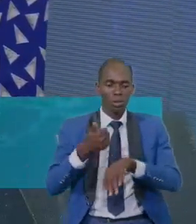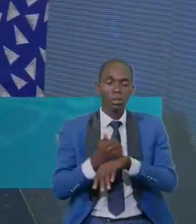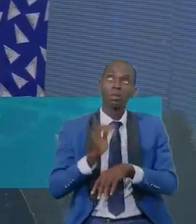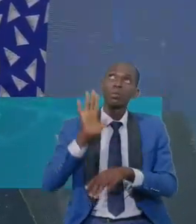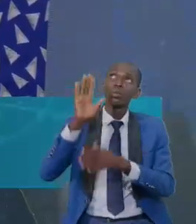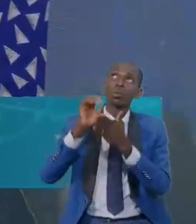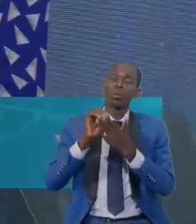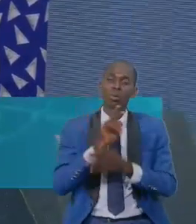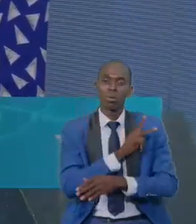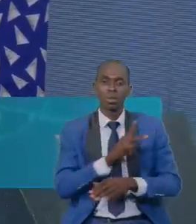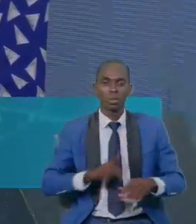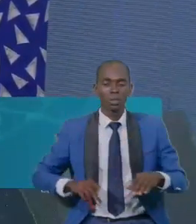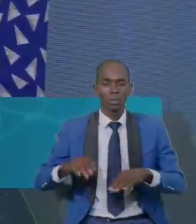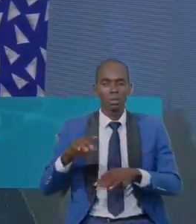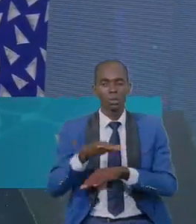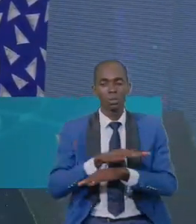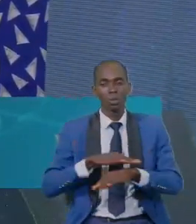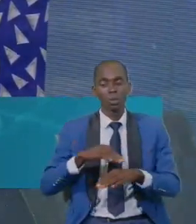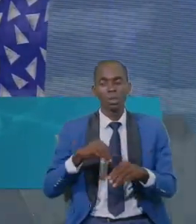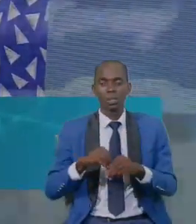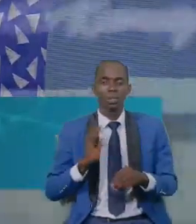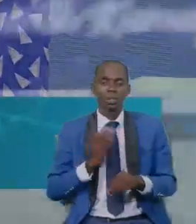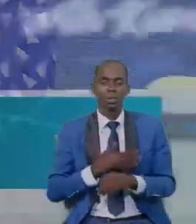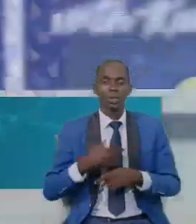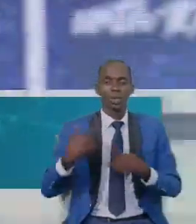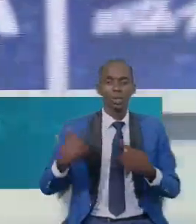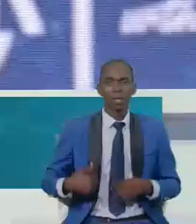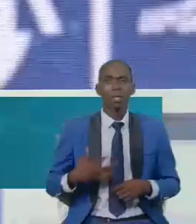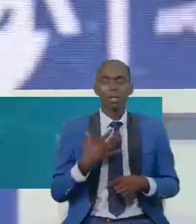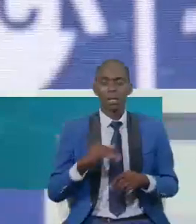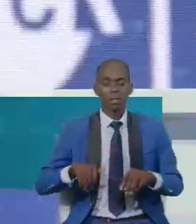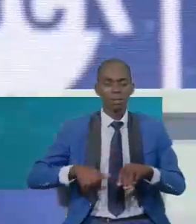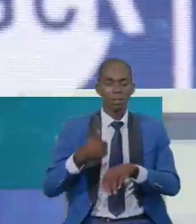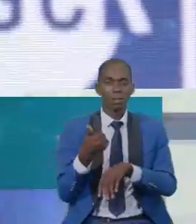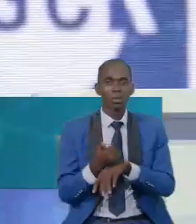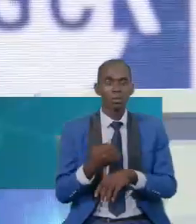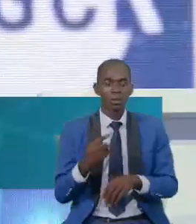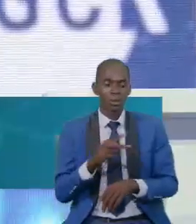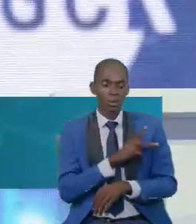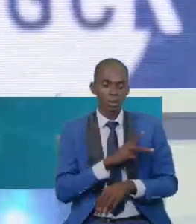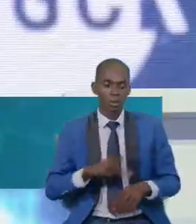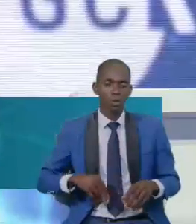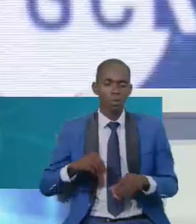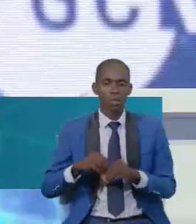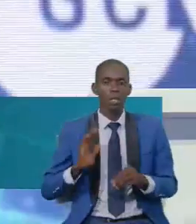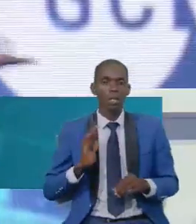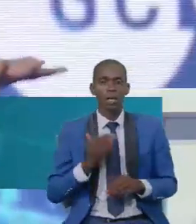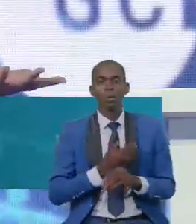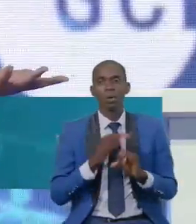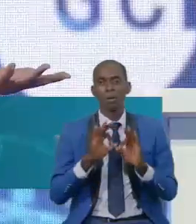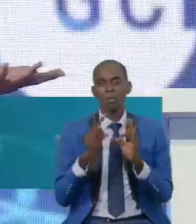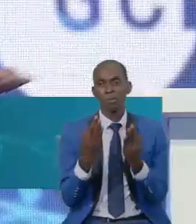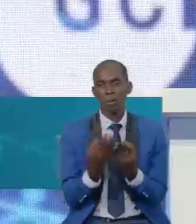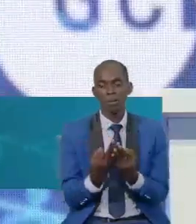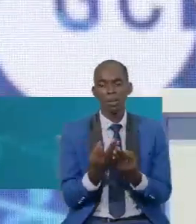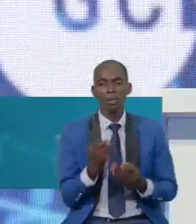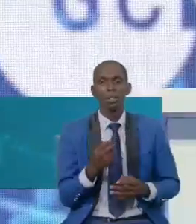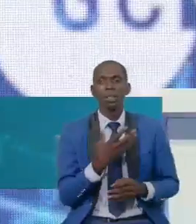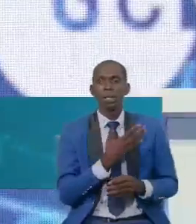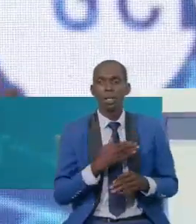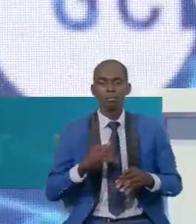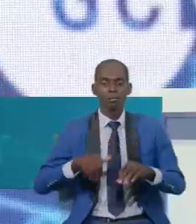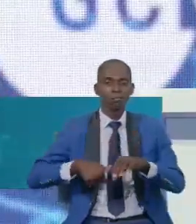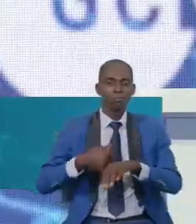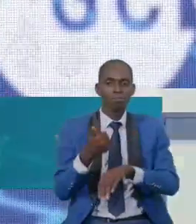hearts and set up the kingdom in our families and set up the kingdom